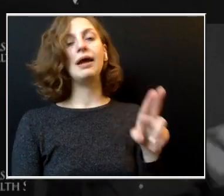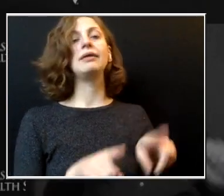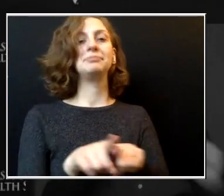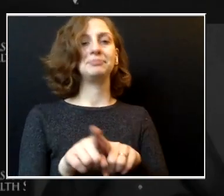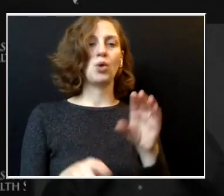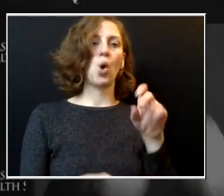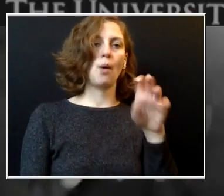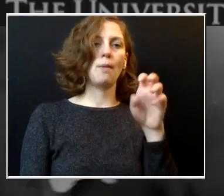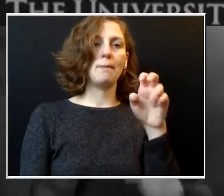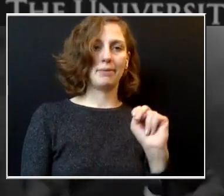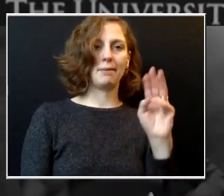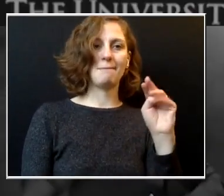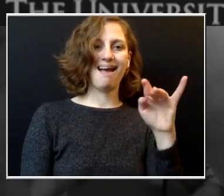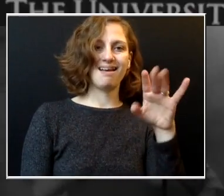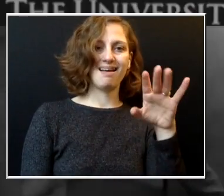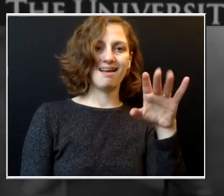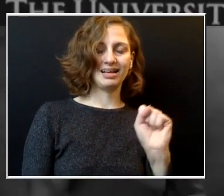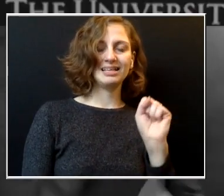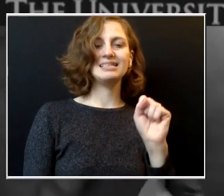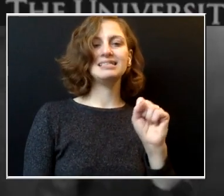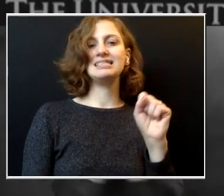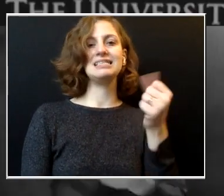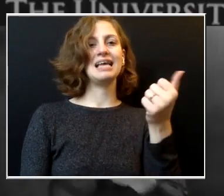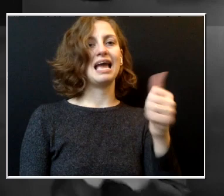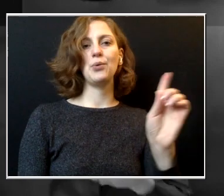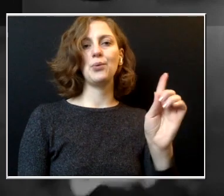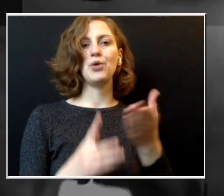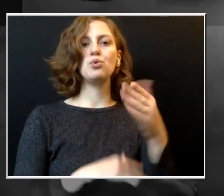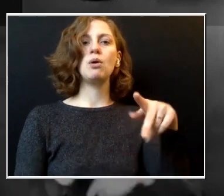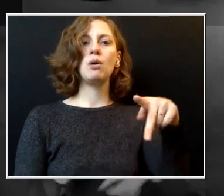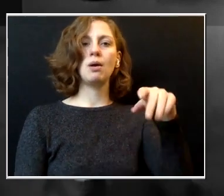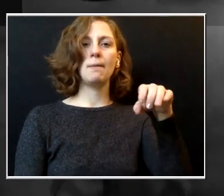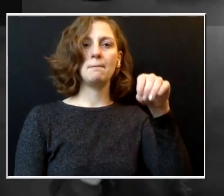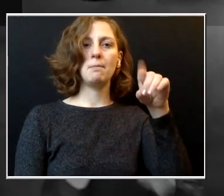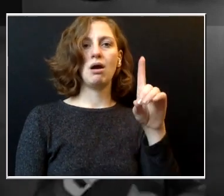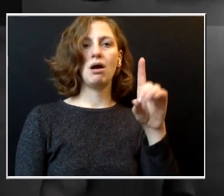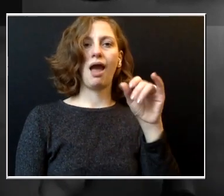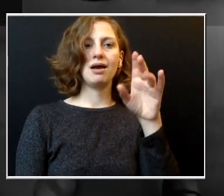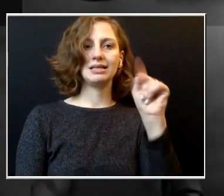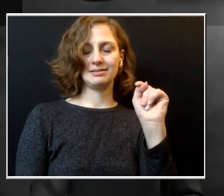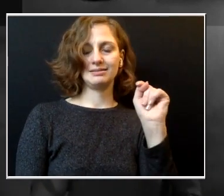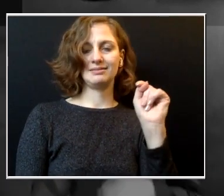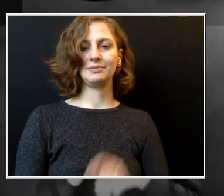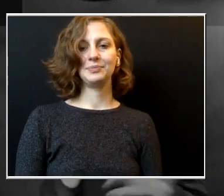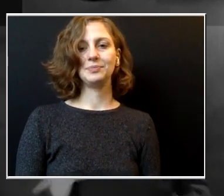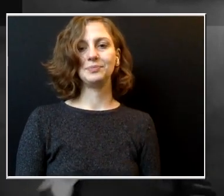with Dr. Stites podcast. Now, everywhere podcasts are available.